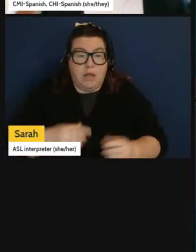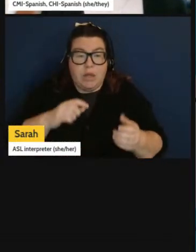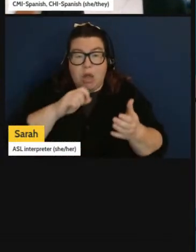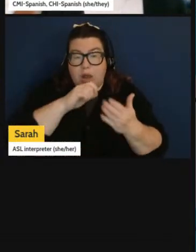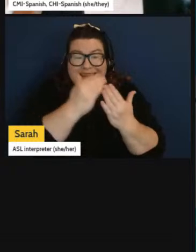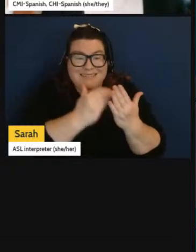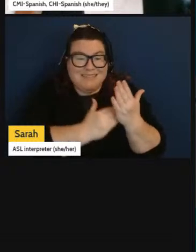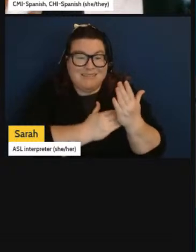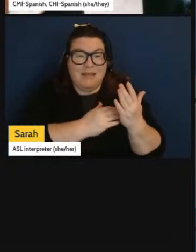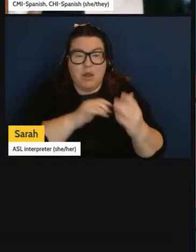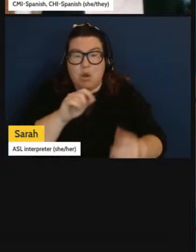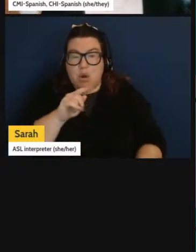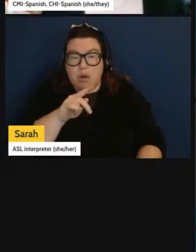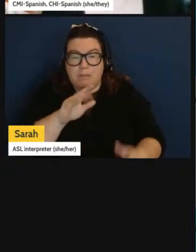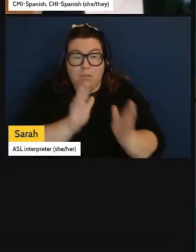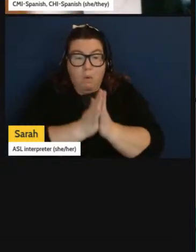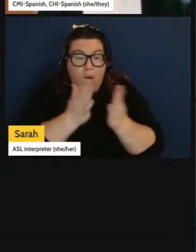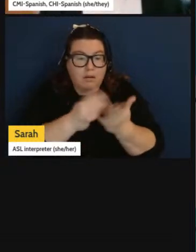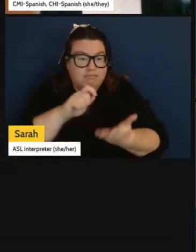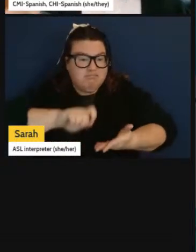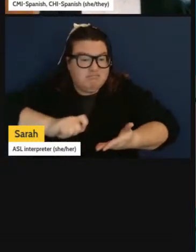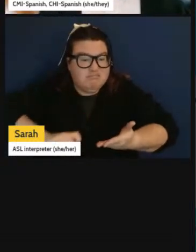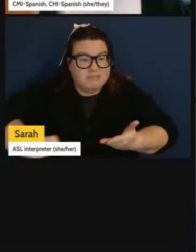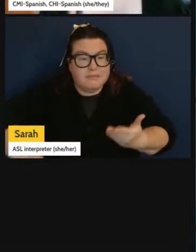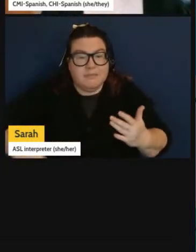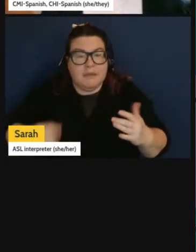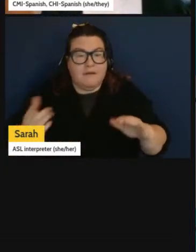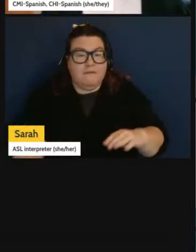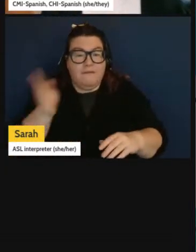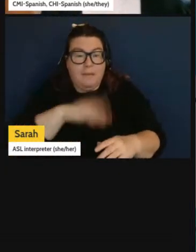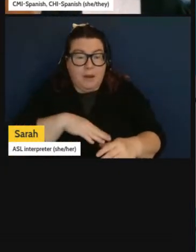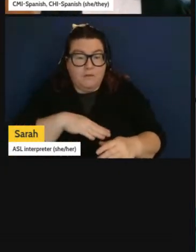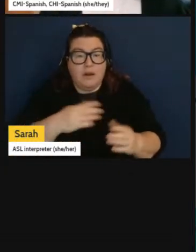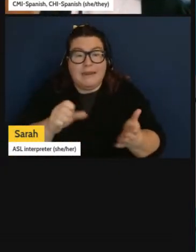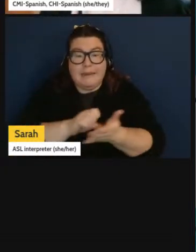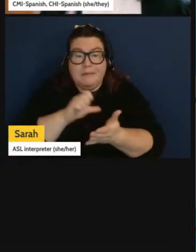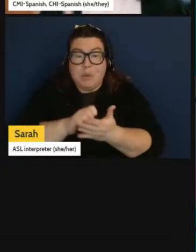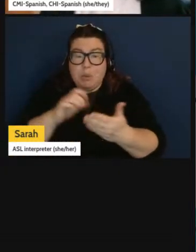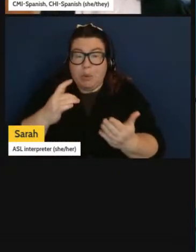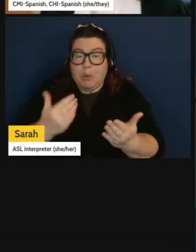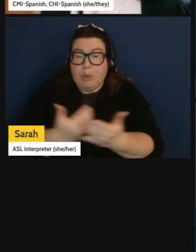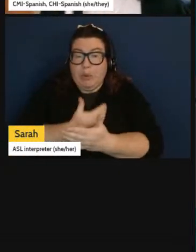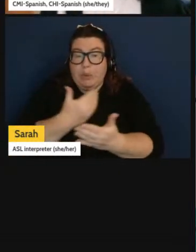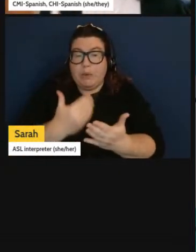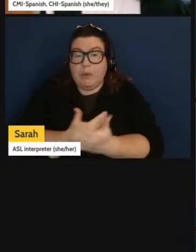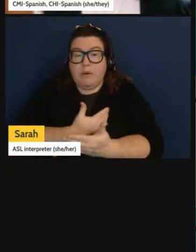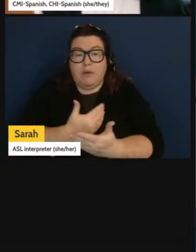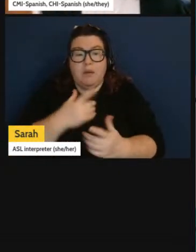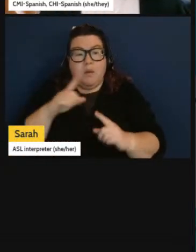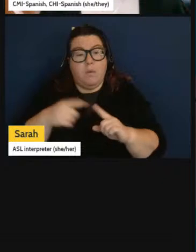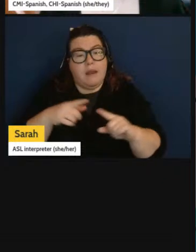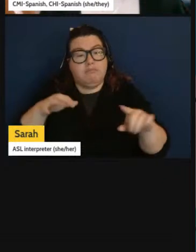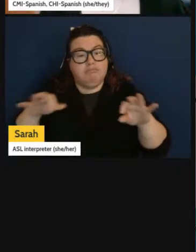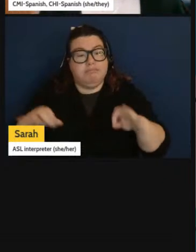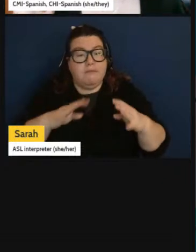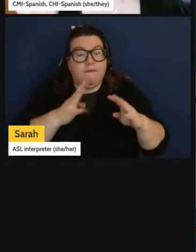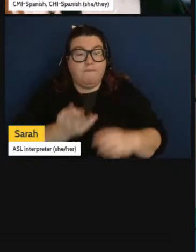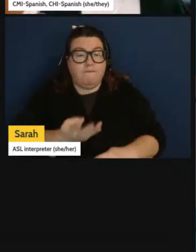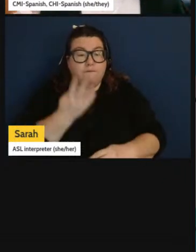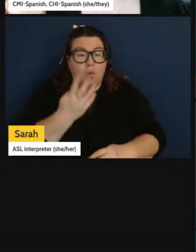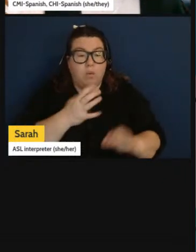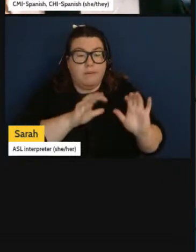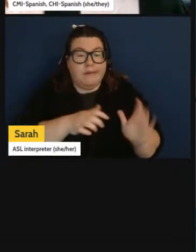list, okay? I'd like you to either flip it over or flip to the next page. And I want you, when I go through these 4 categories,